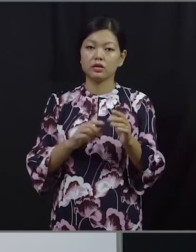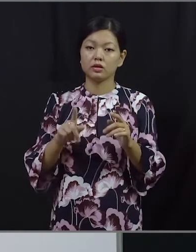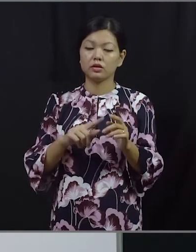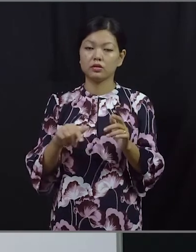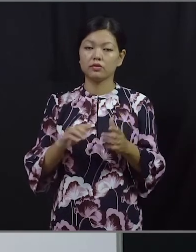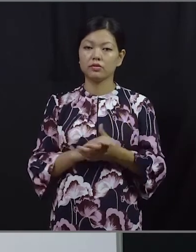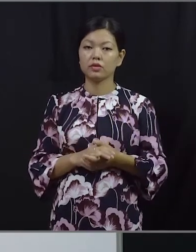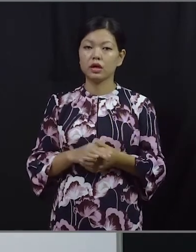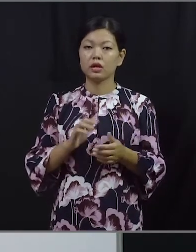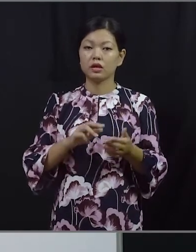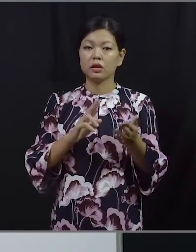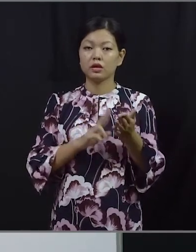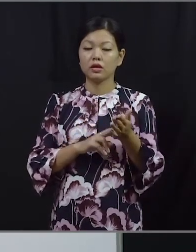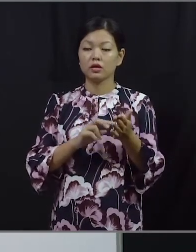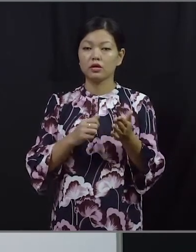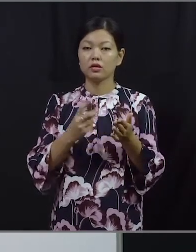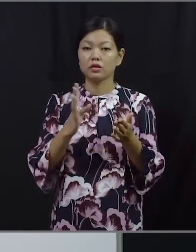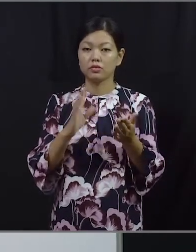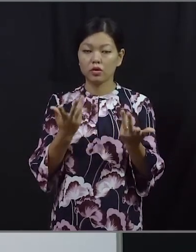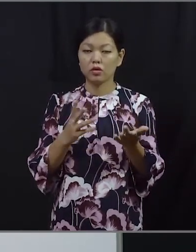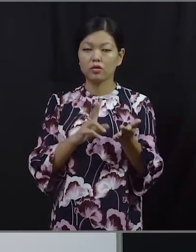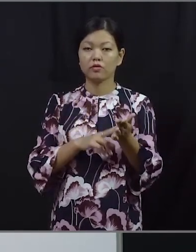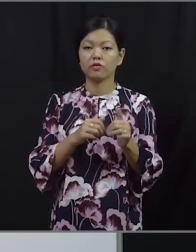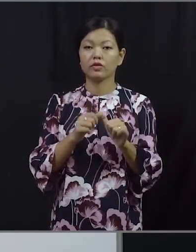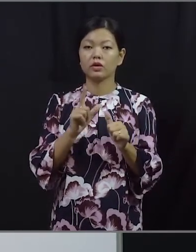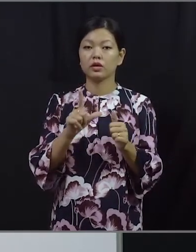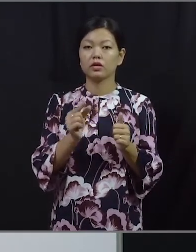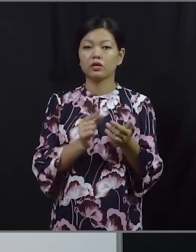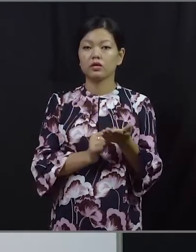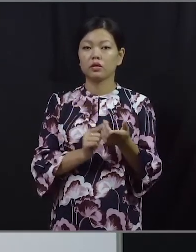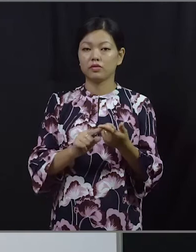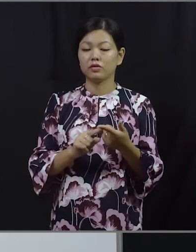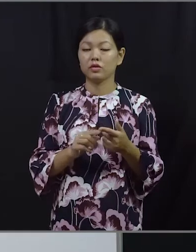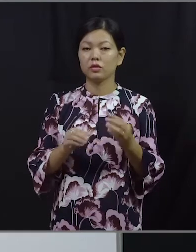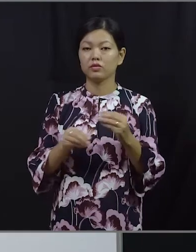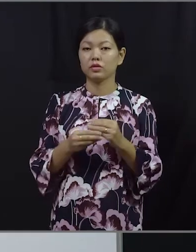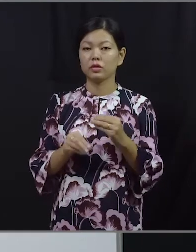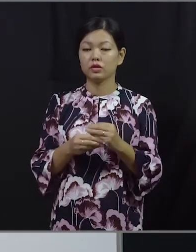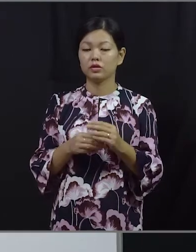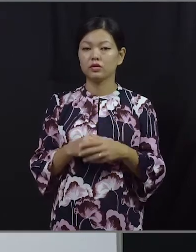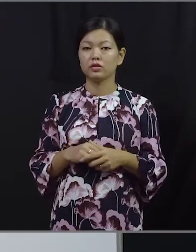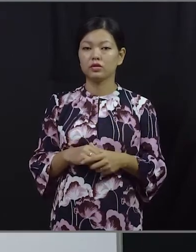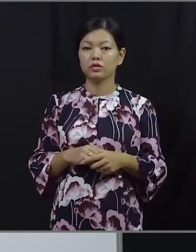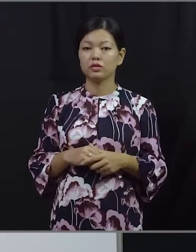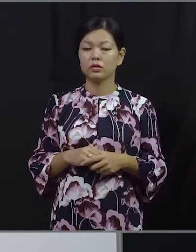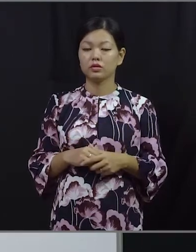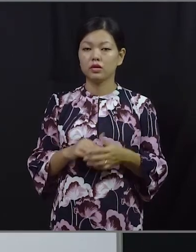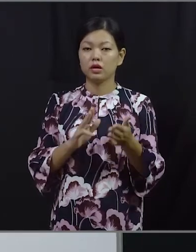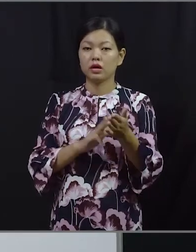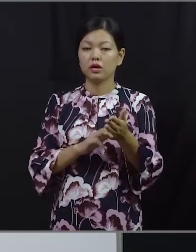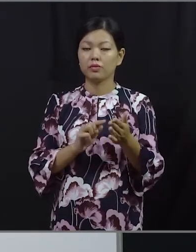put the value of tan beta from the diagram as well as tan alpha from the diagram. Okay. So m